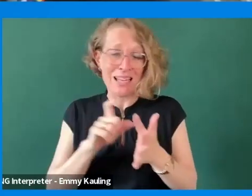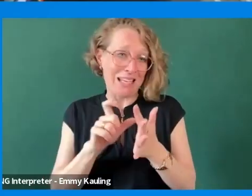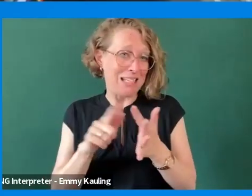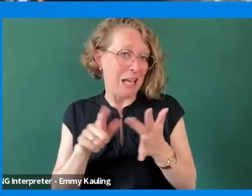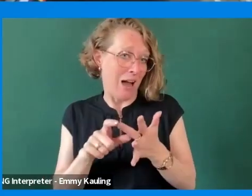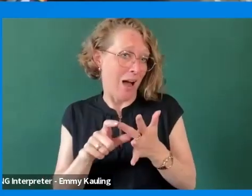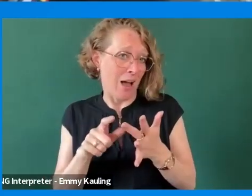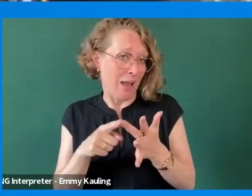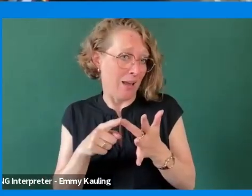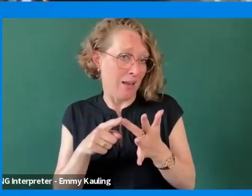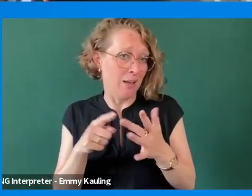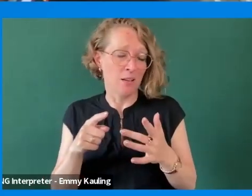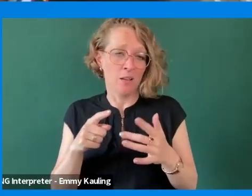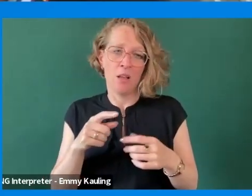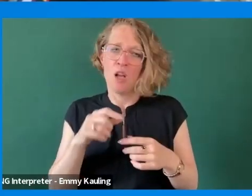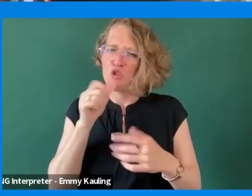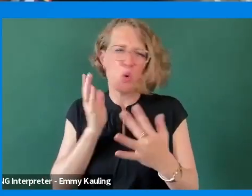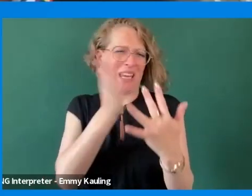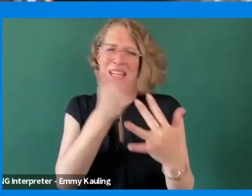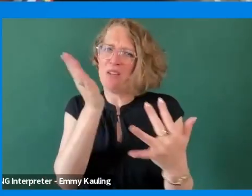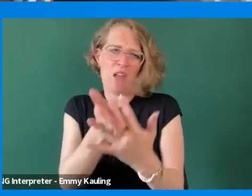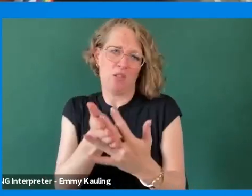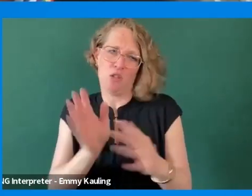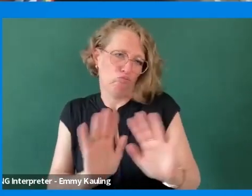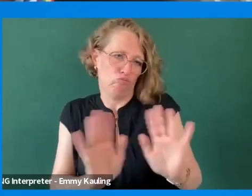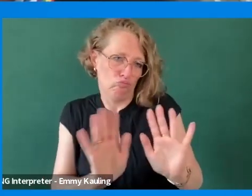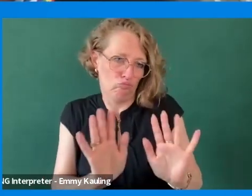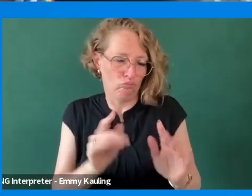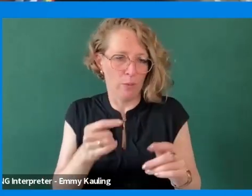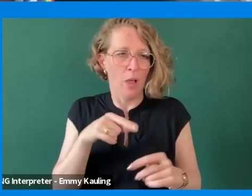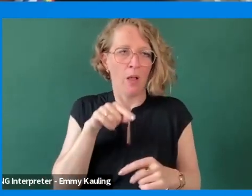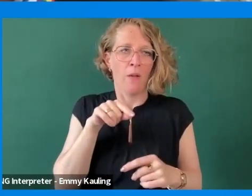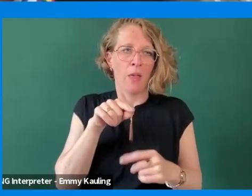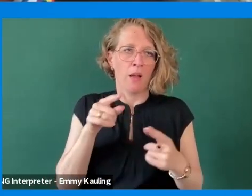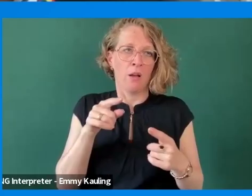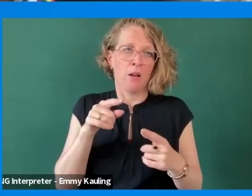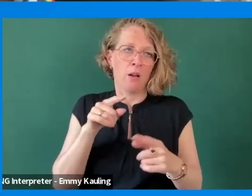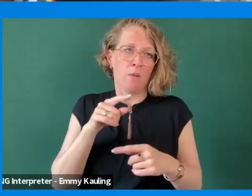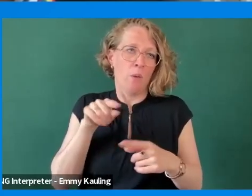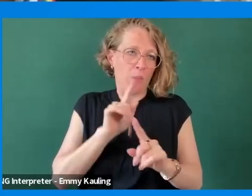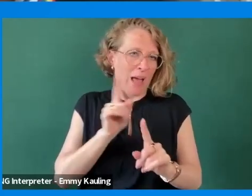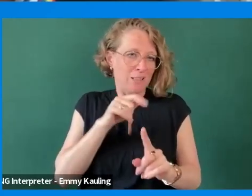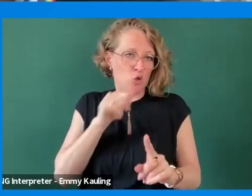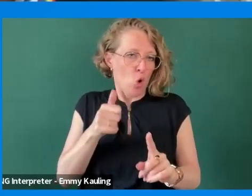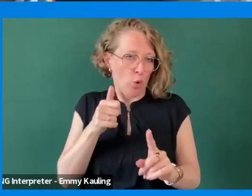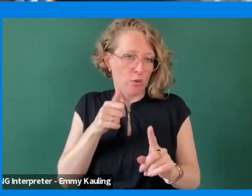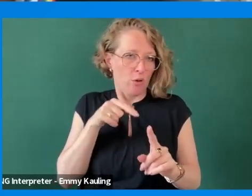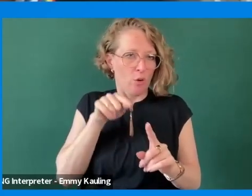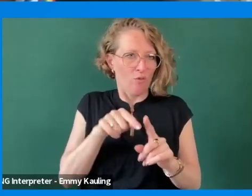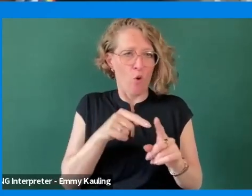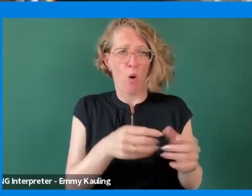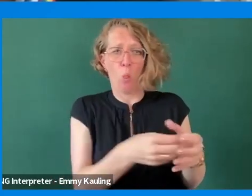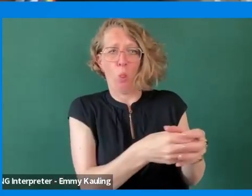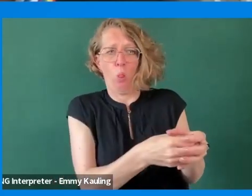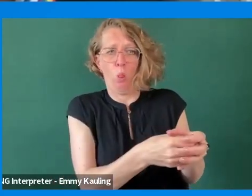EDI is not the interventions, the EDI interventions that we're suggesting, that anyone is suggesting, are not for a small minority group,